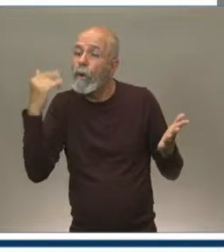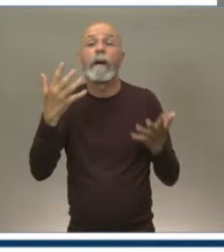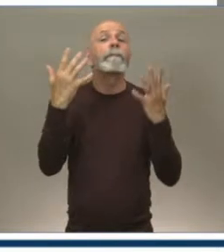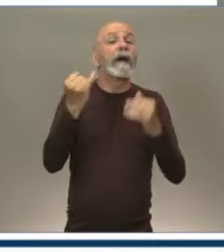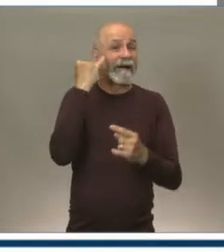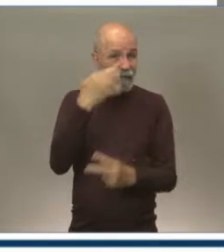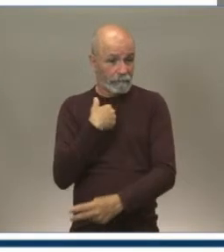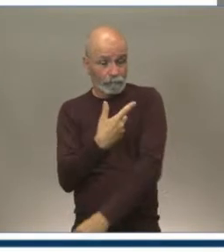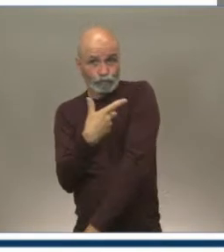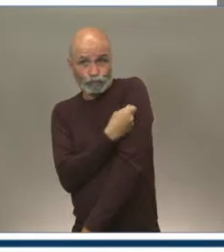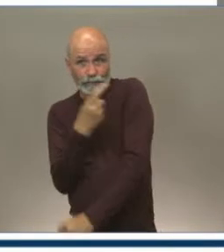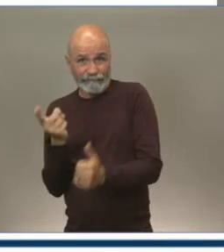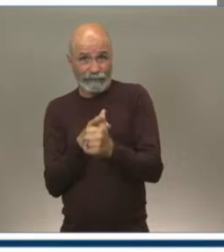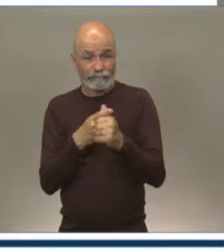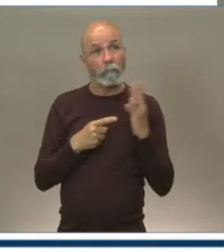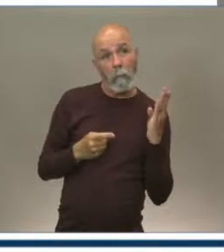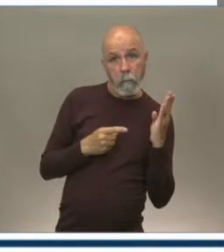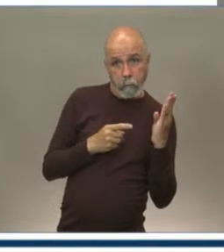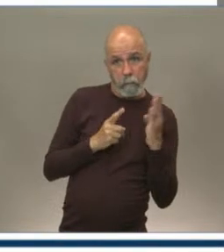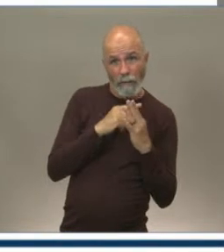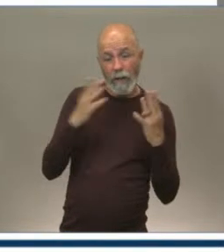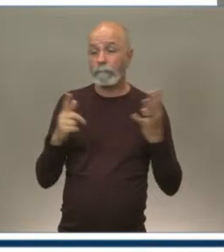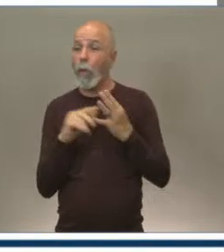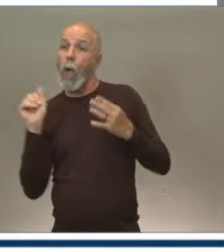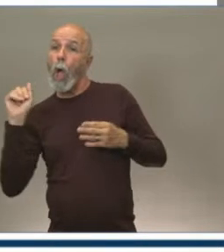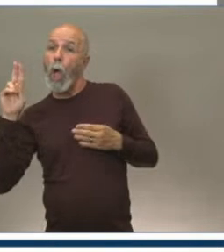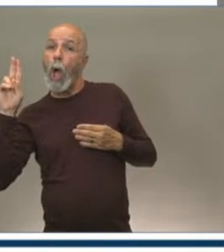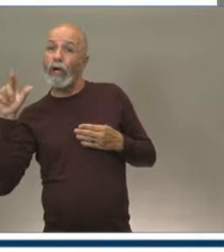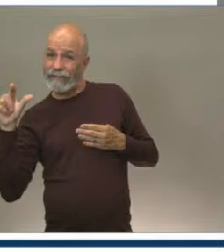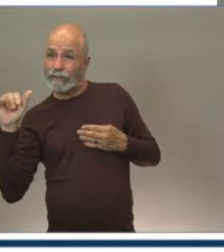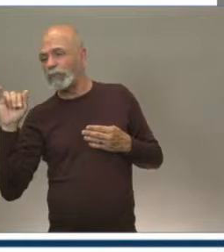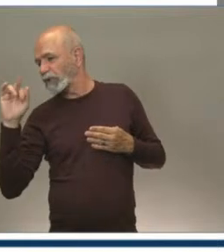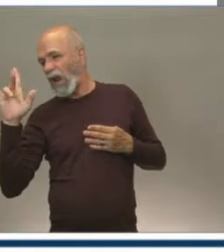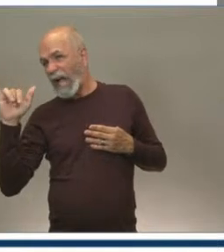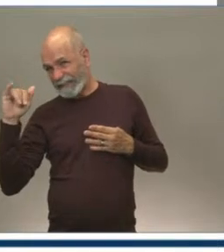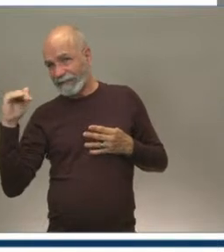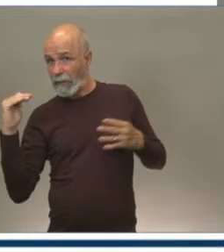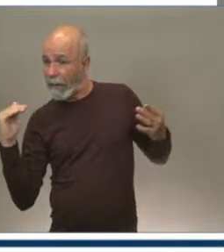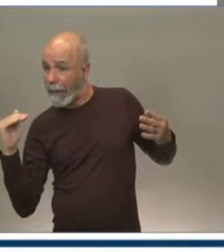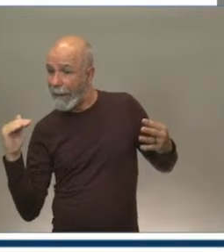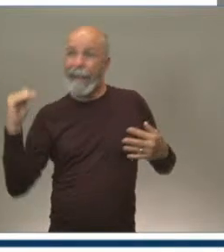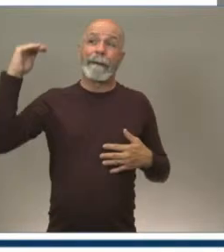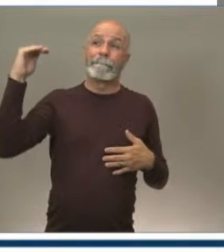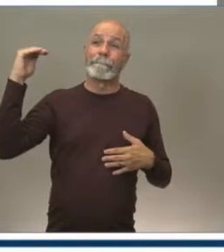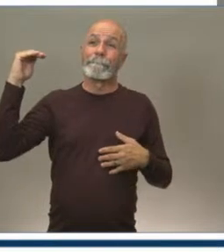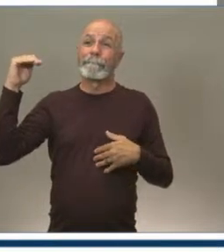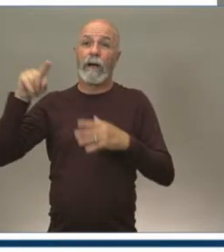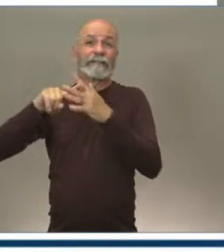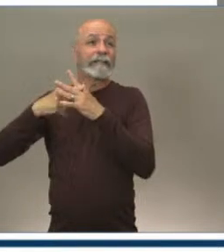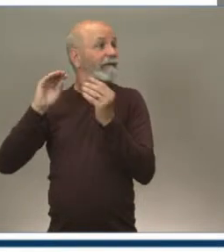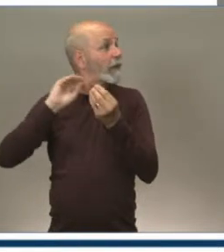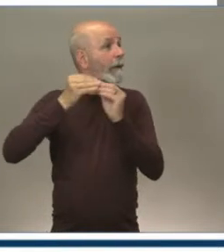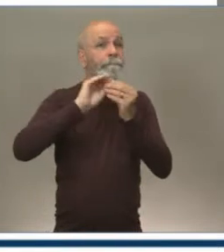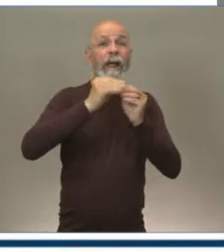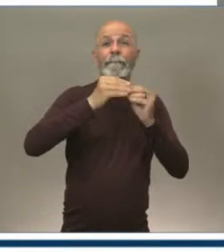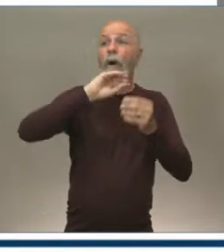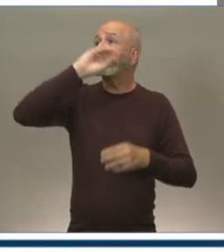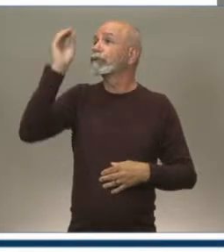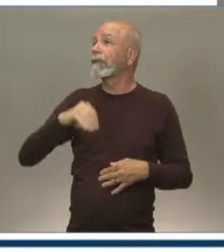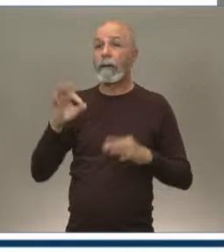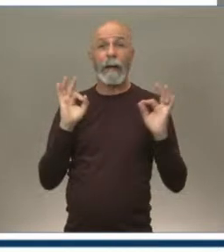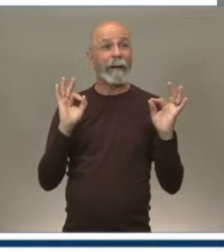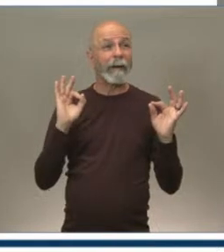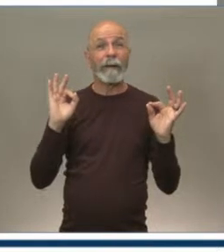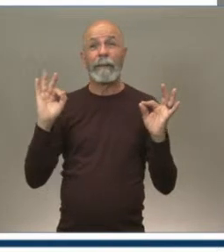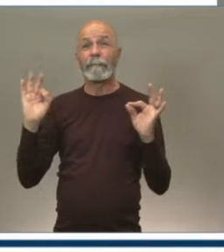late June and into early July. When 75% of our entire population is fully vaccinated with 2